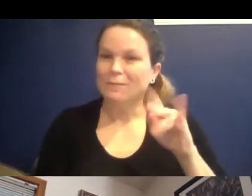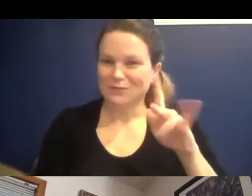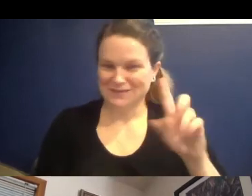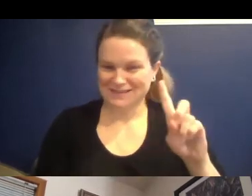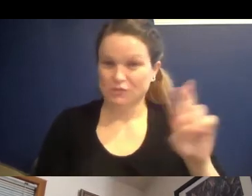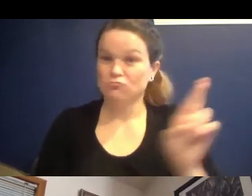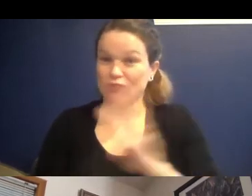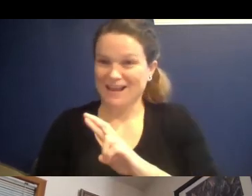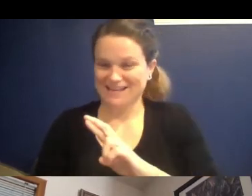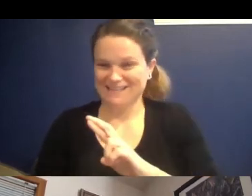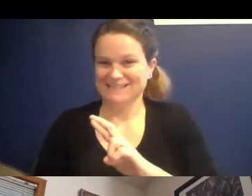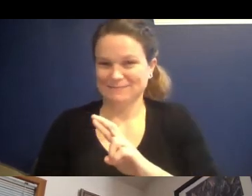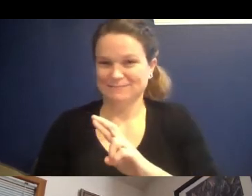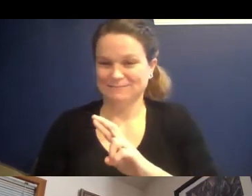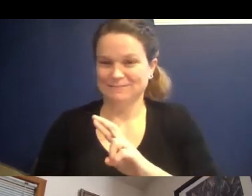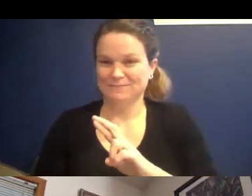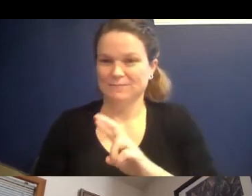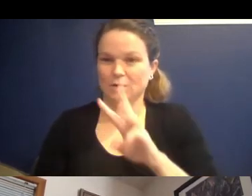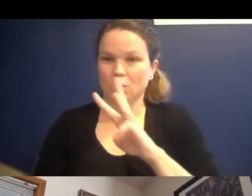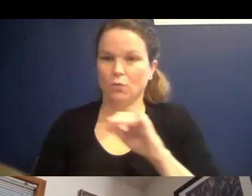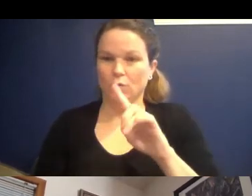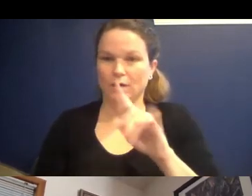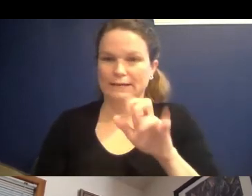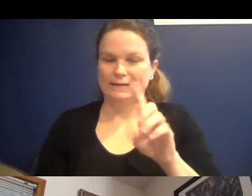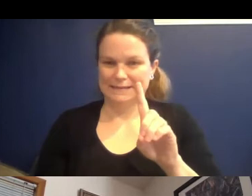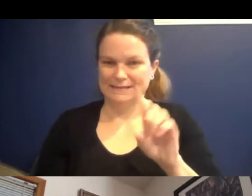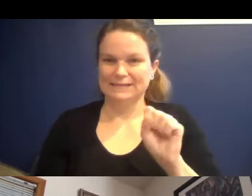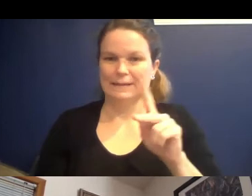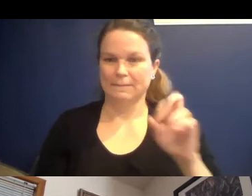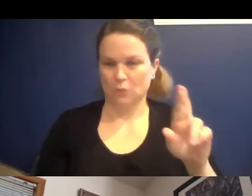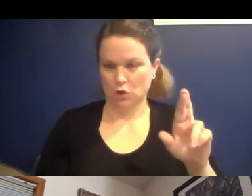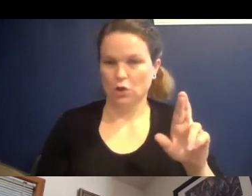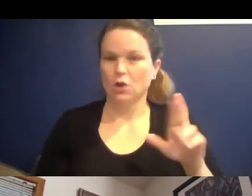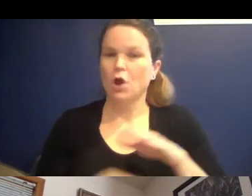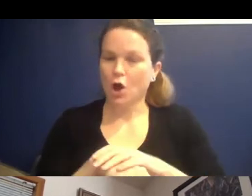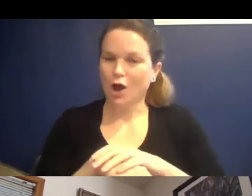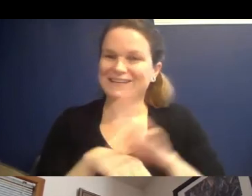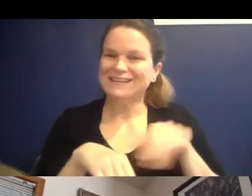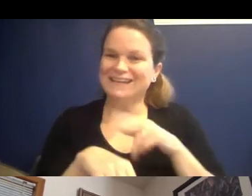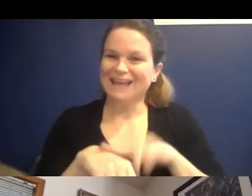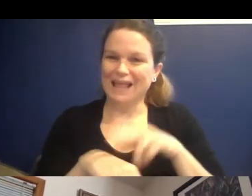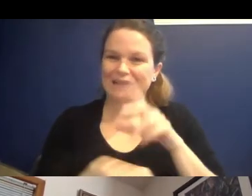right, you can see a woodland skipper on some native Douglas aster.